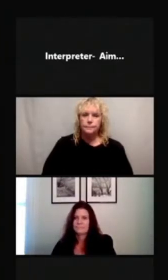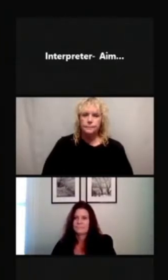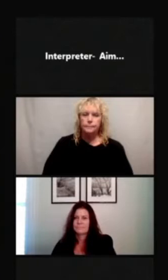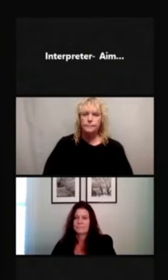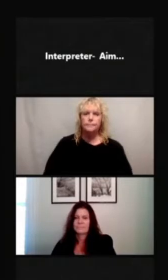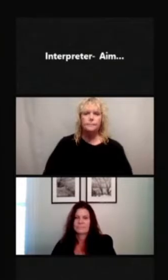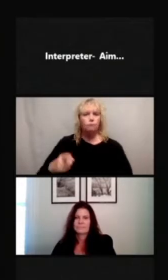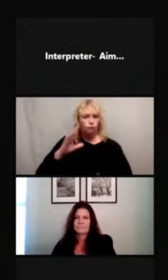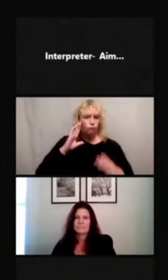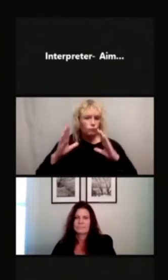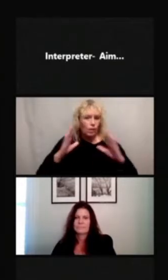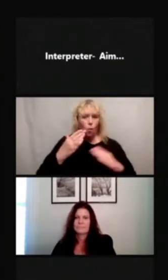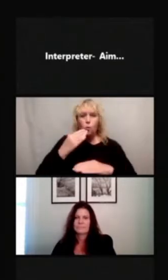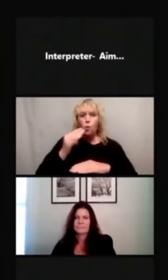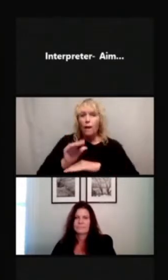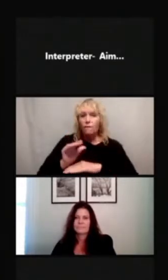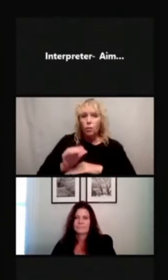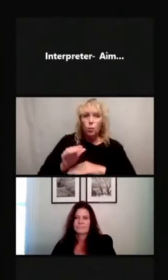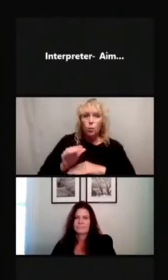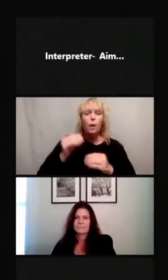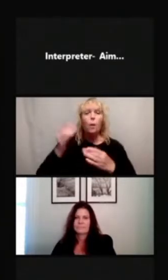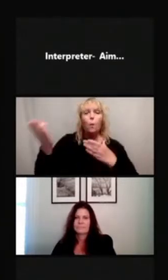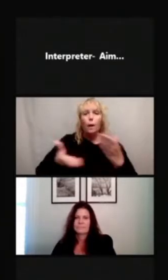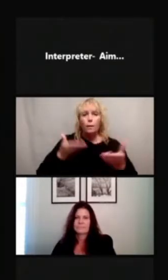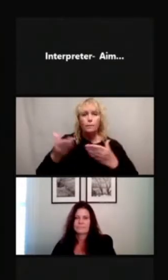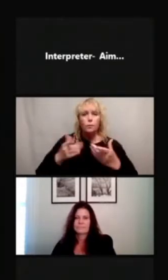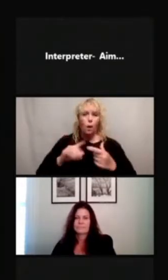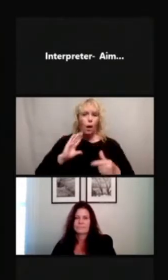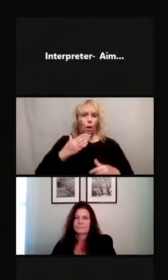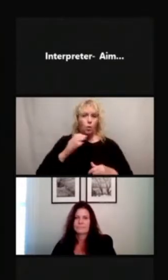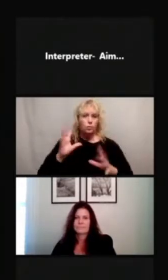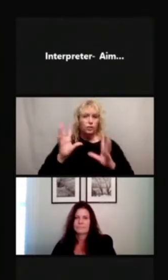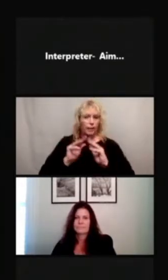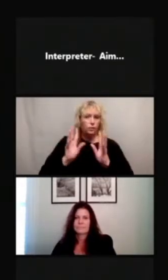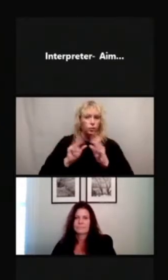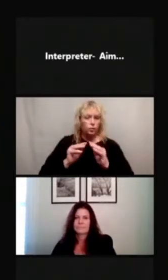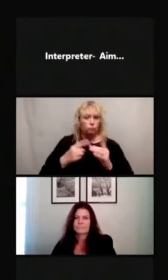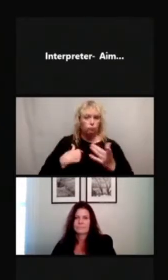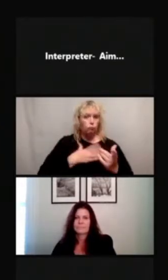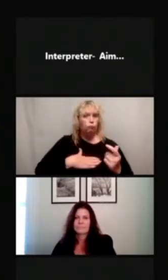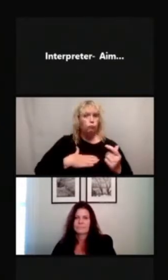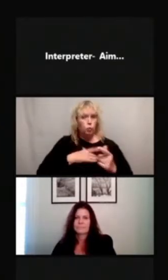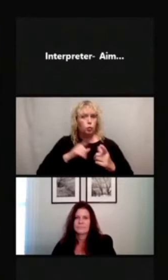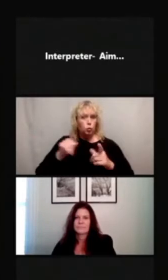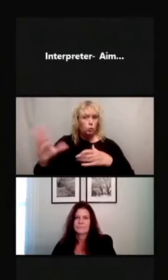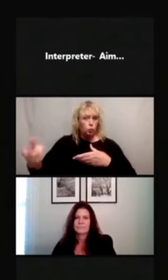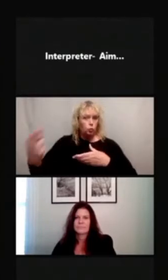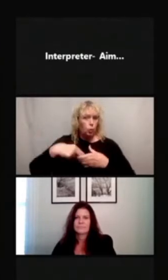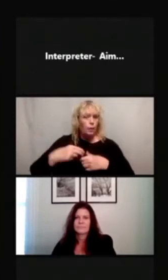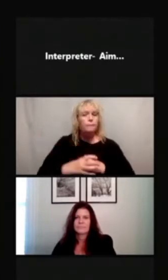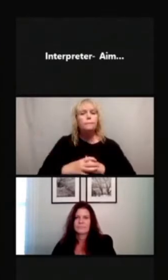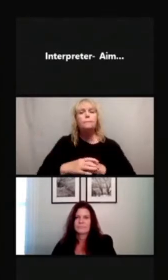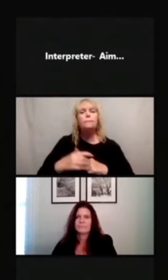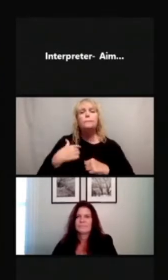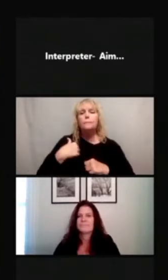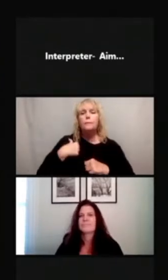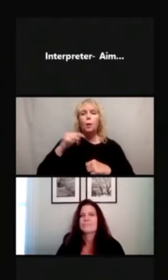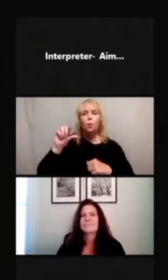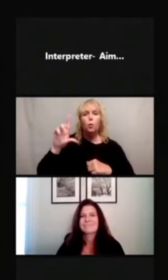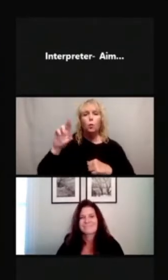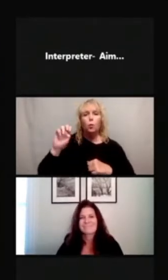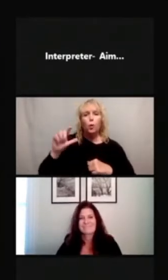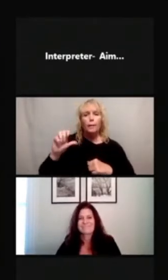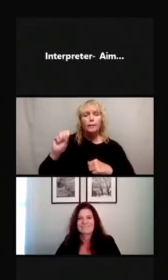Well, good afternoon, everybody, and welcome to our session. Appreciate your being able to join us today. My name is Greg Smith.